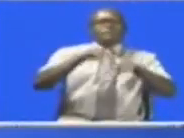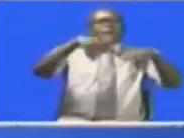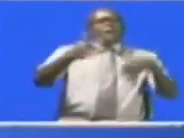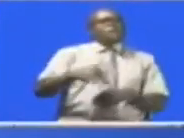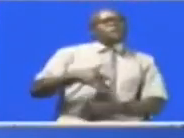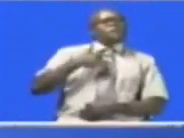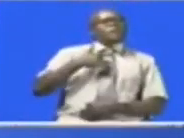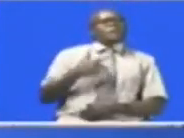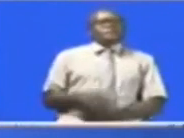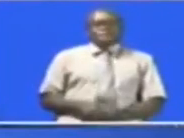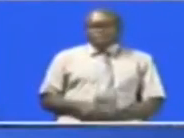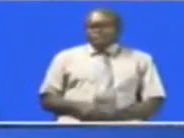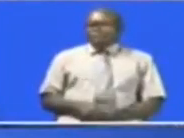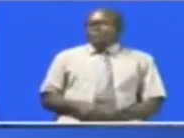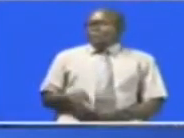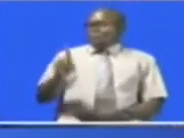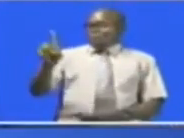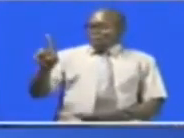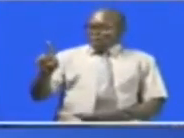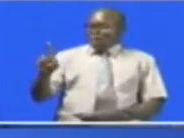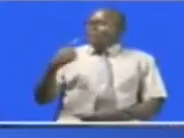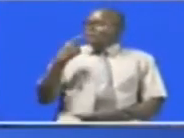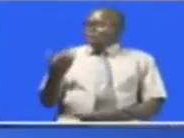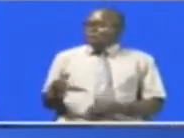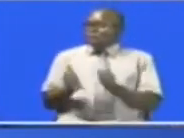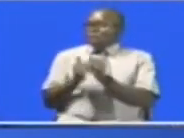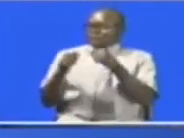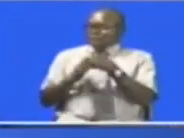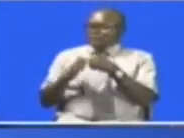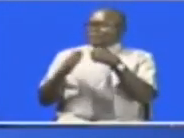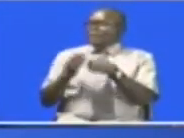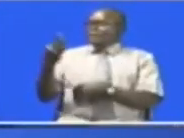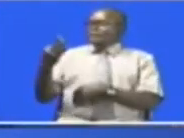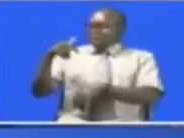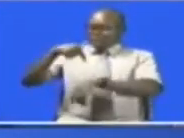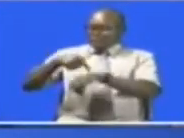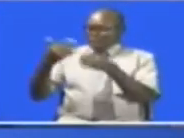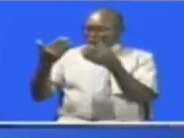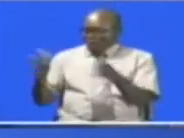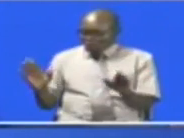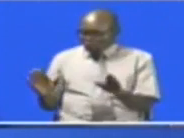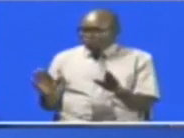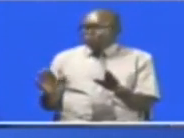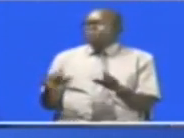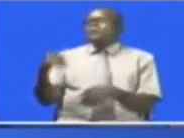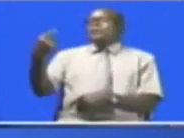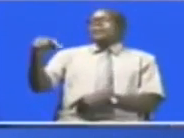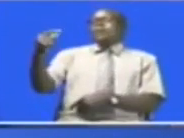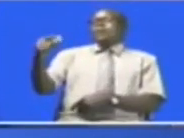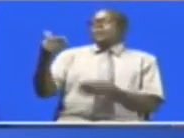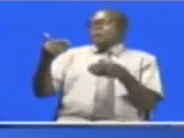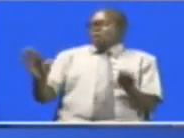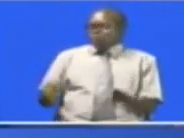was that feeling? One, I can say in 1993, when I lost the medal.